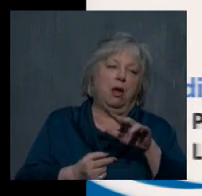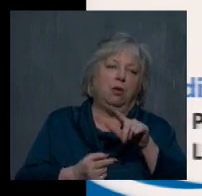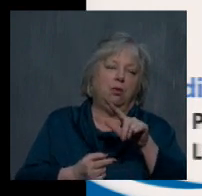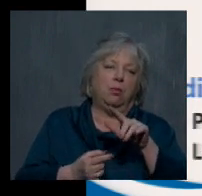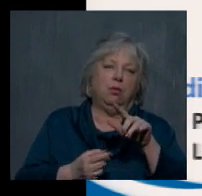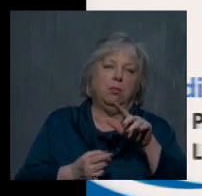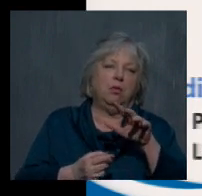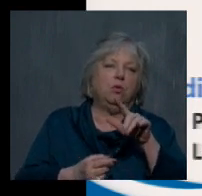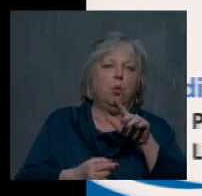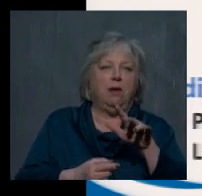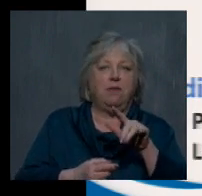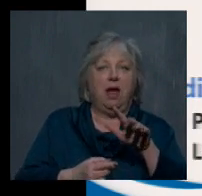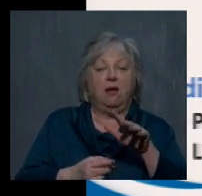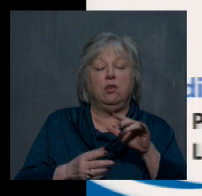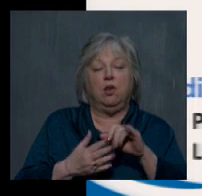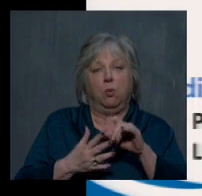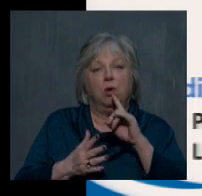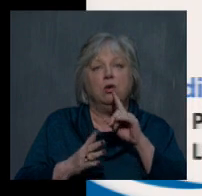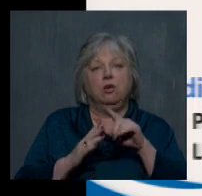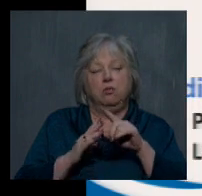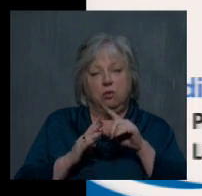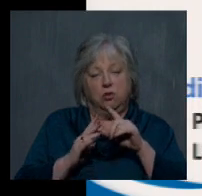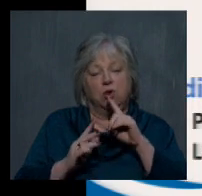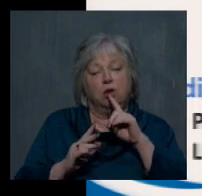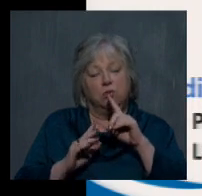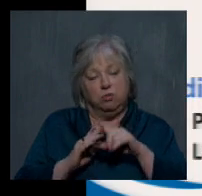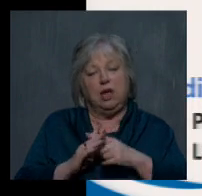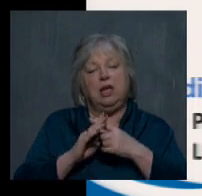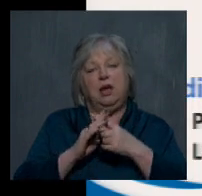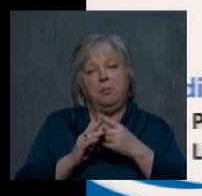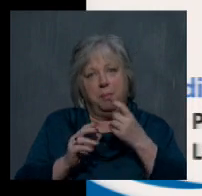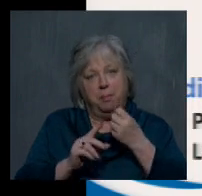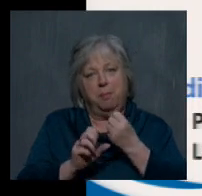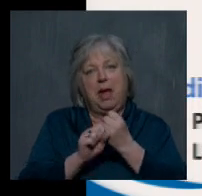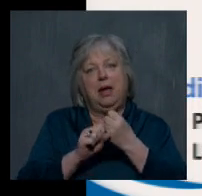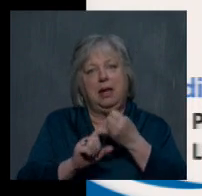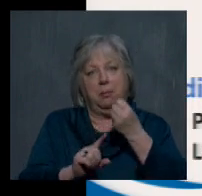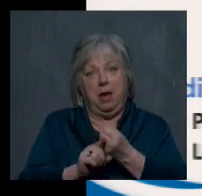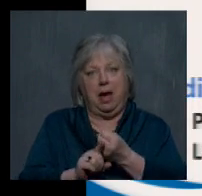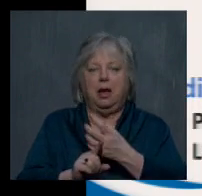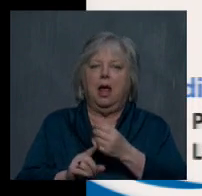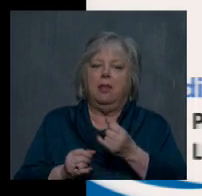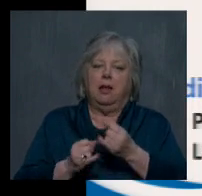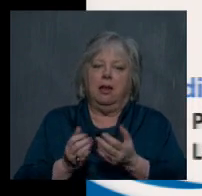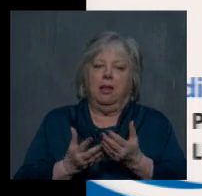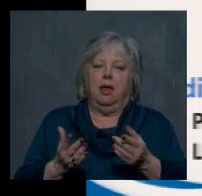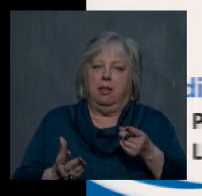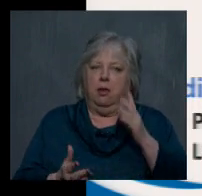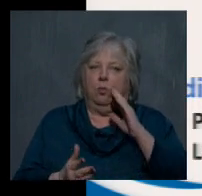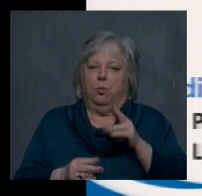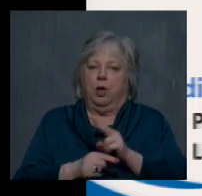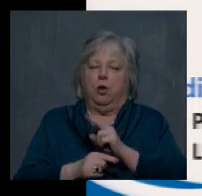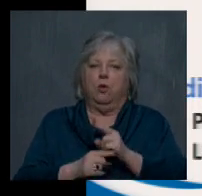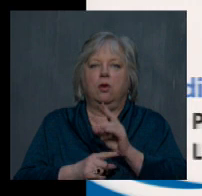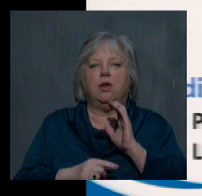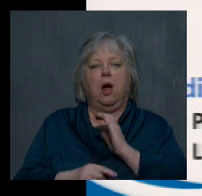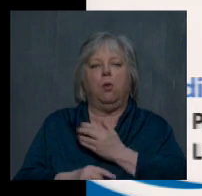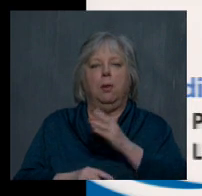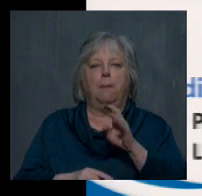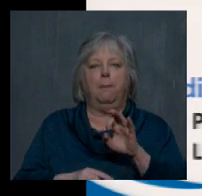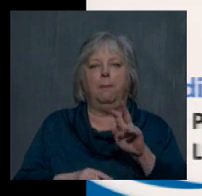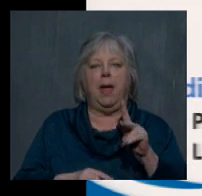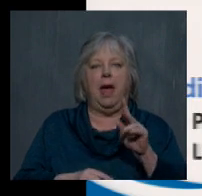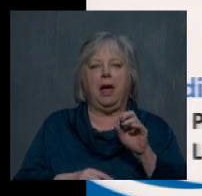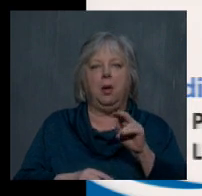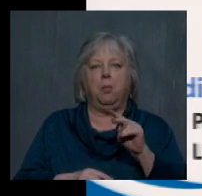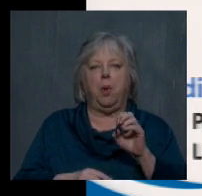really starting to cut into that area. And then the last thing, and the last thing that this is going to be used on is our backbone infrastructure.